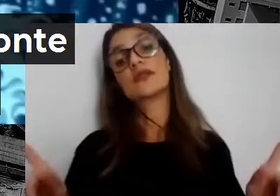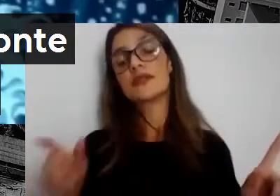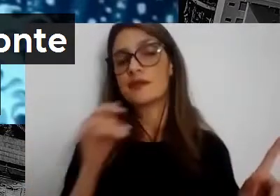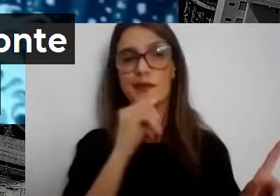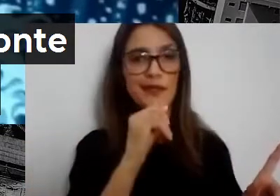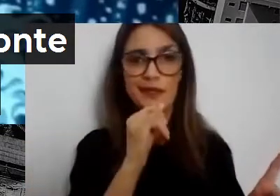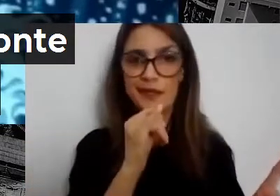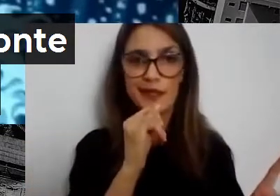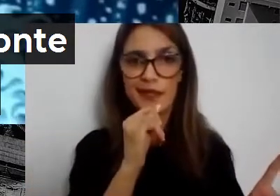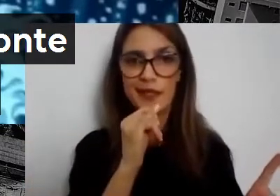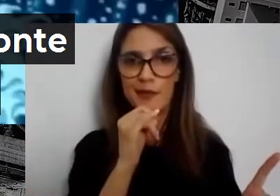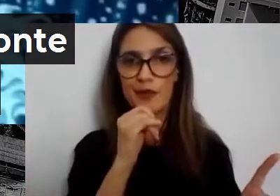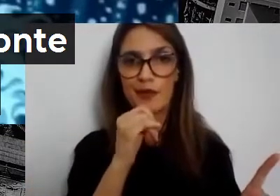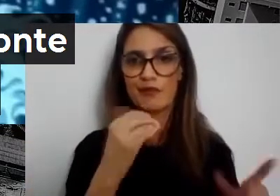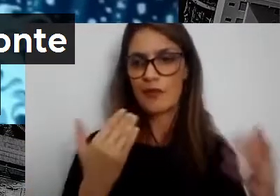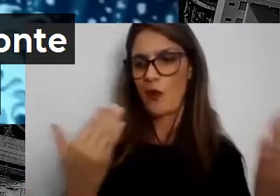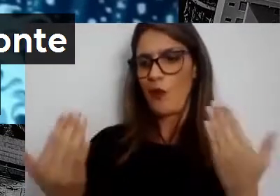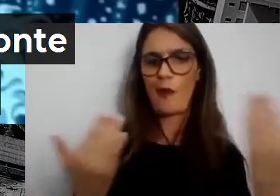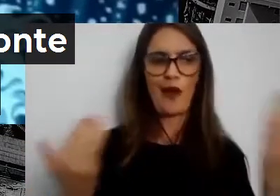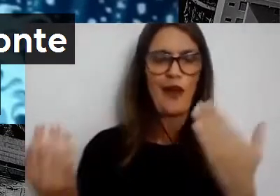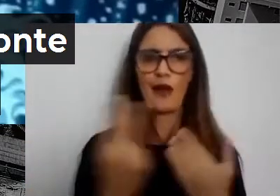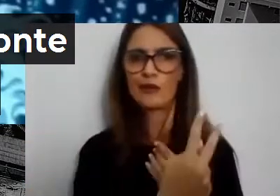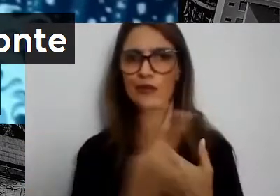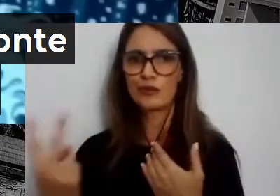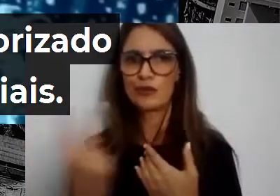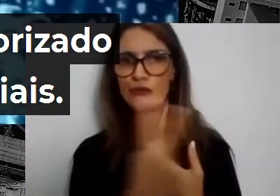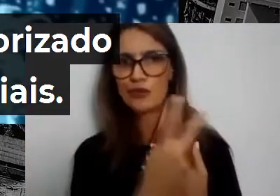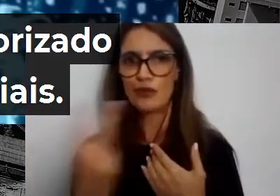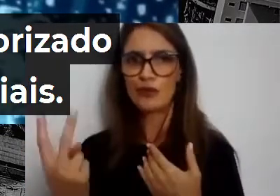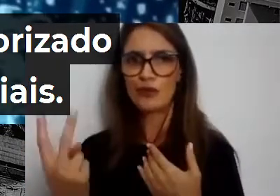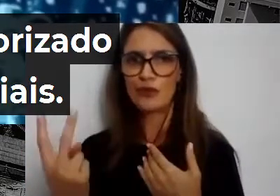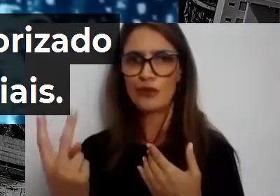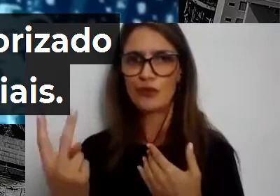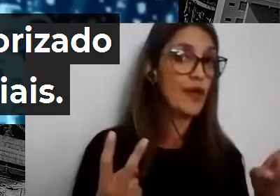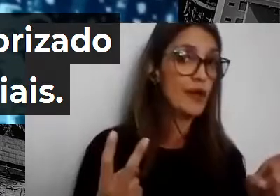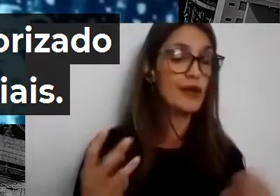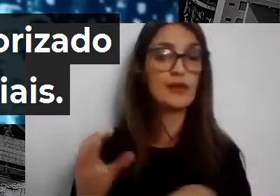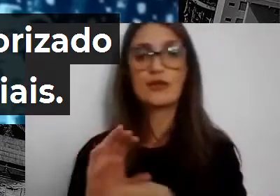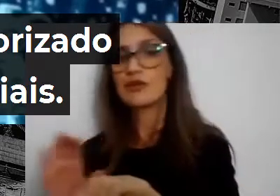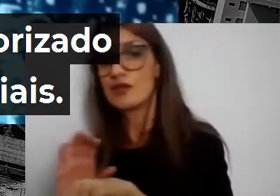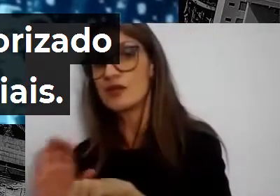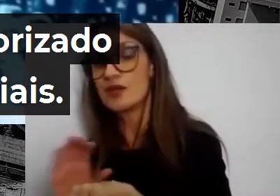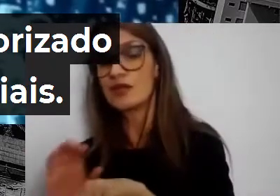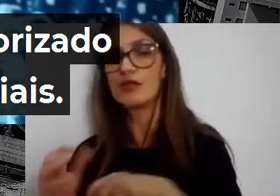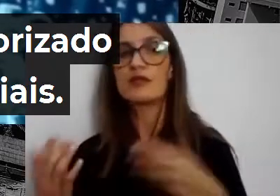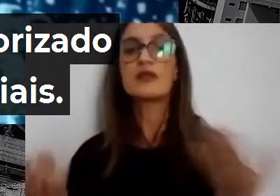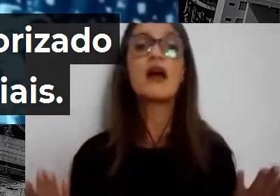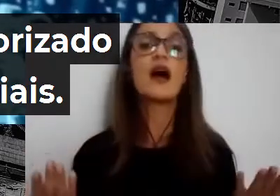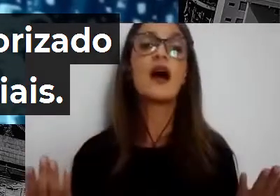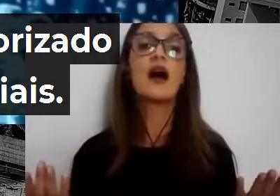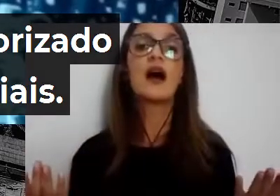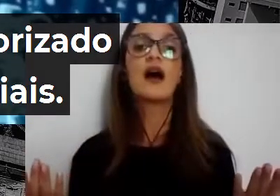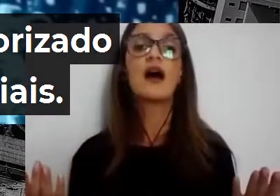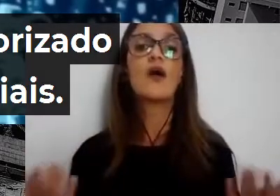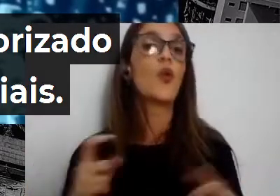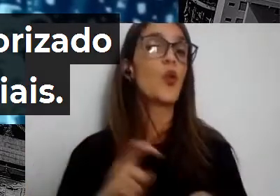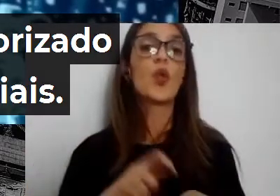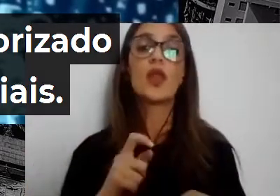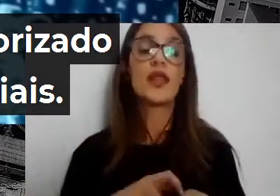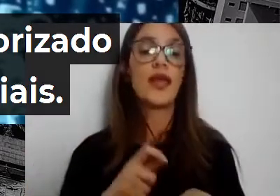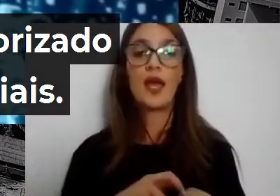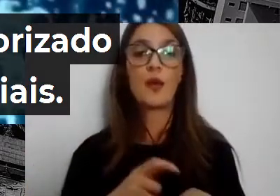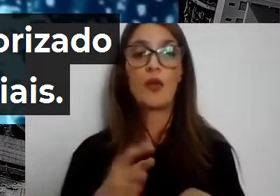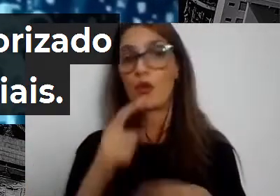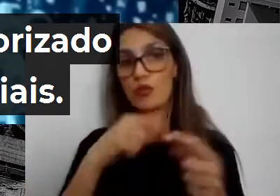what is the time horizon for the benefit that we're trying to realize. Because a wetland over 50 years is a lot more valuable at the end of 50 years